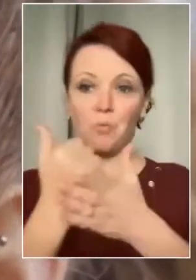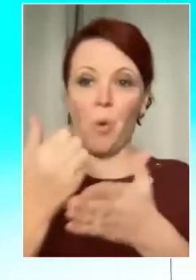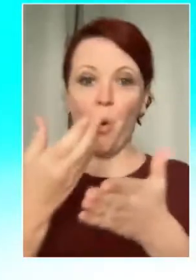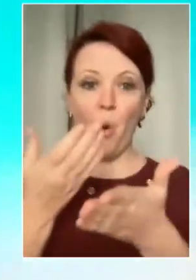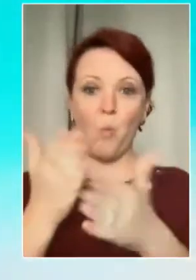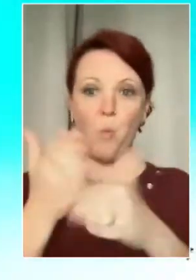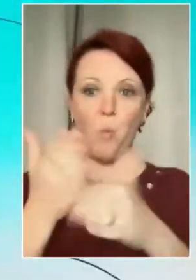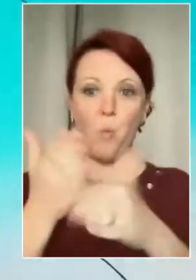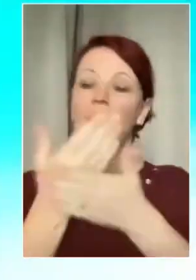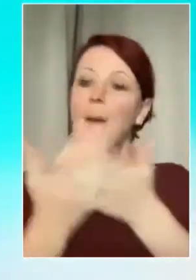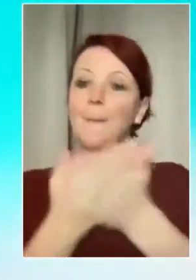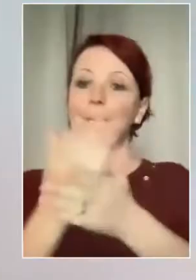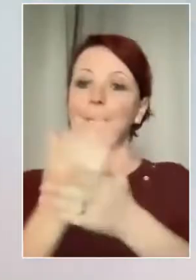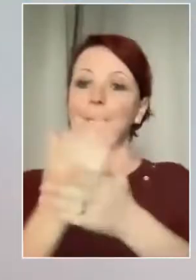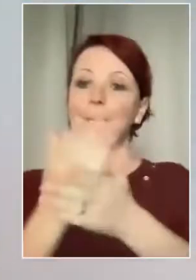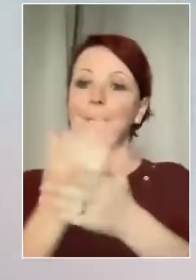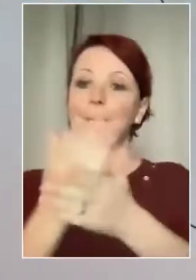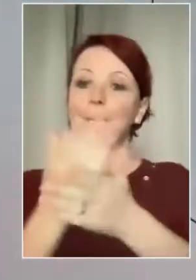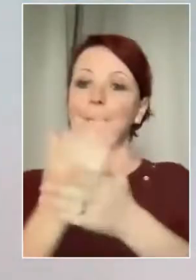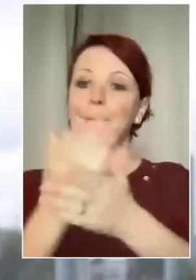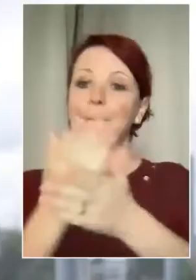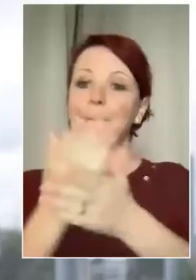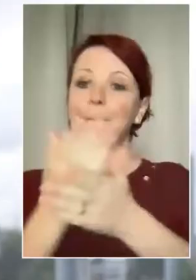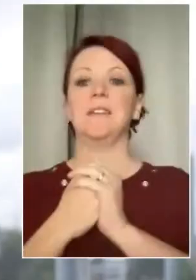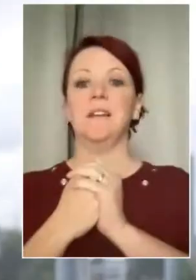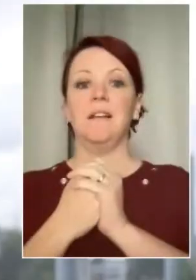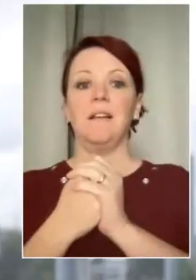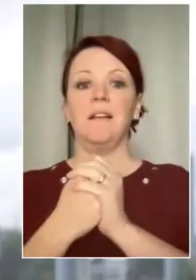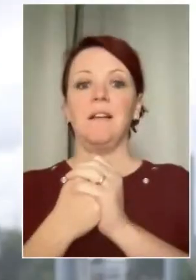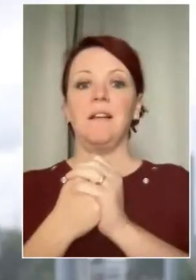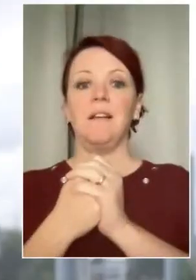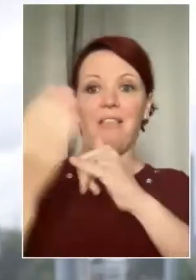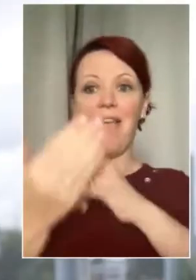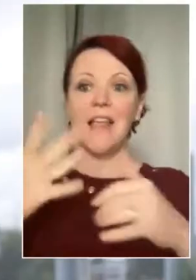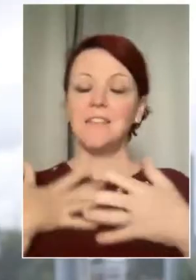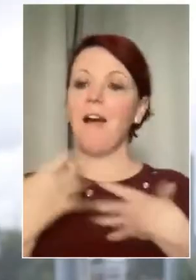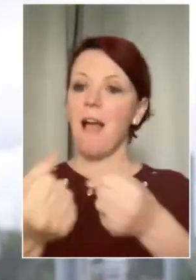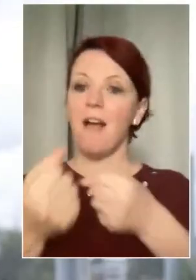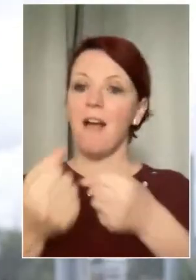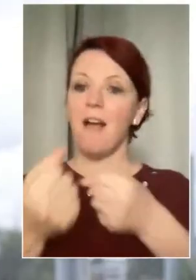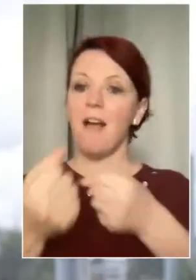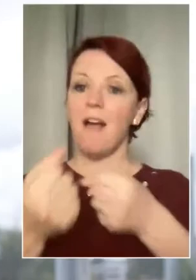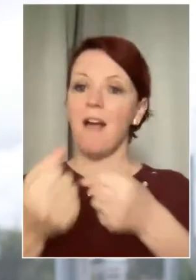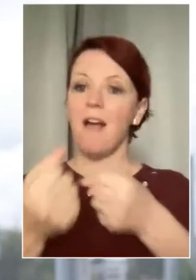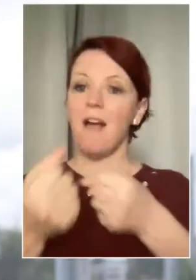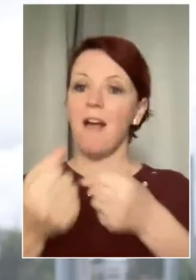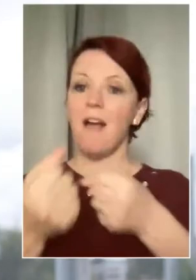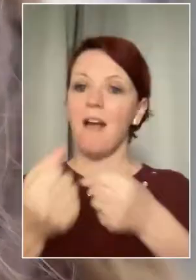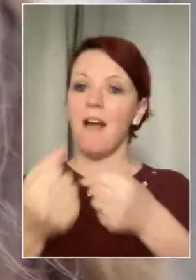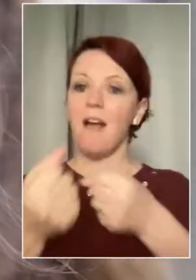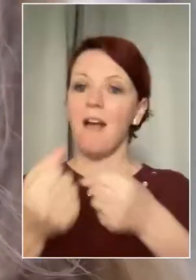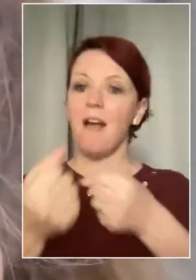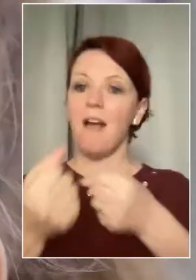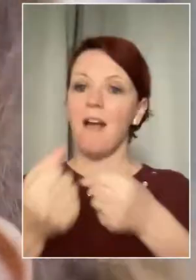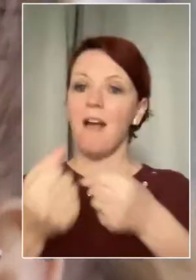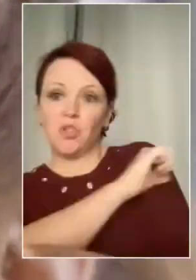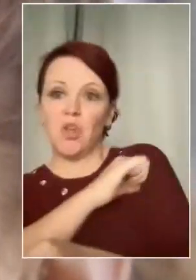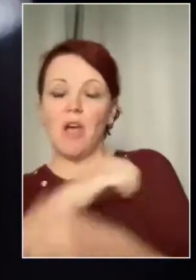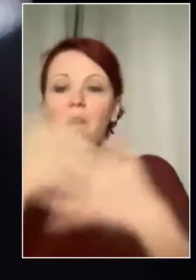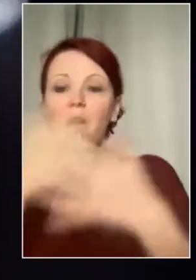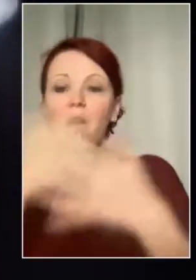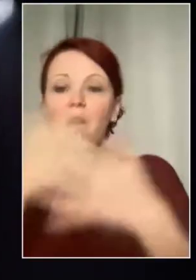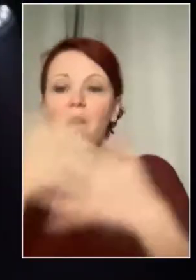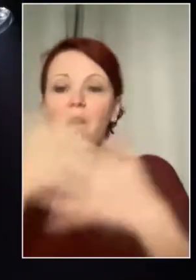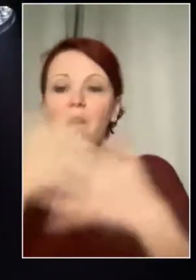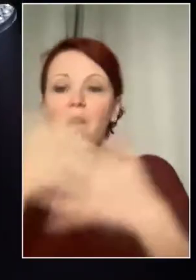wage, and I get such an amazing thing at the end of it, and that is to be a registered nurse, and I'm so